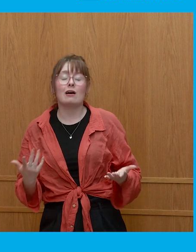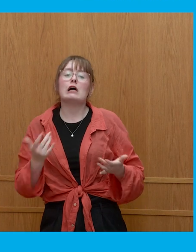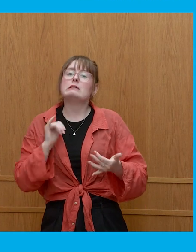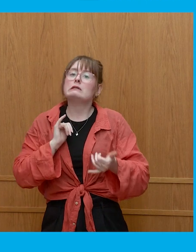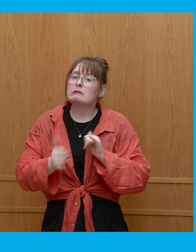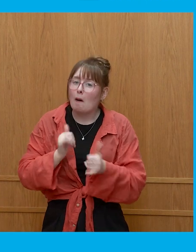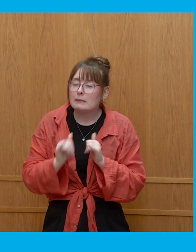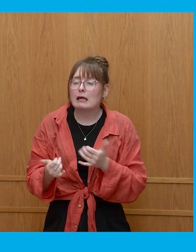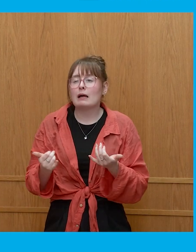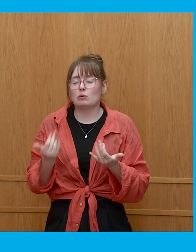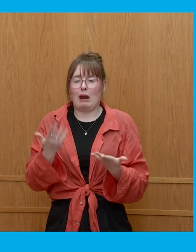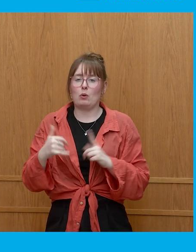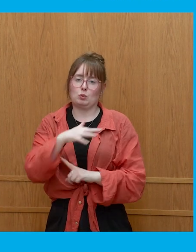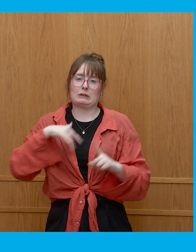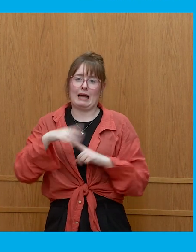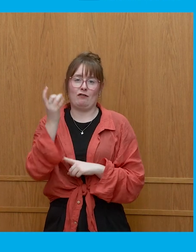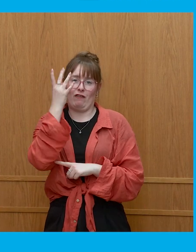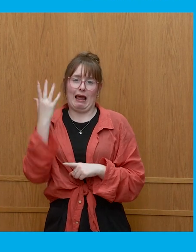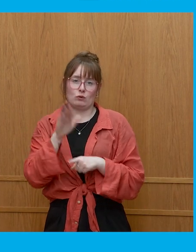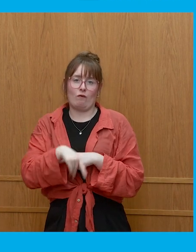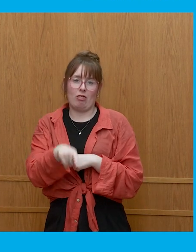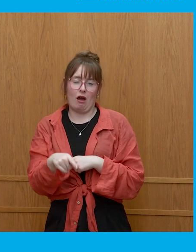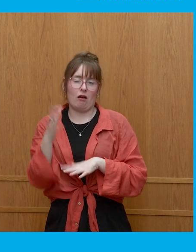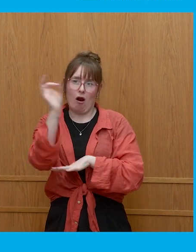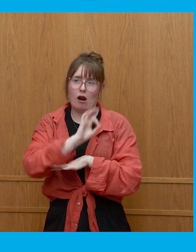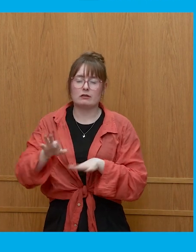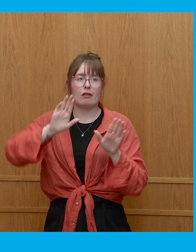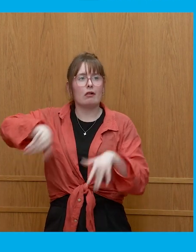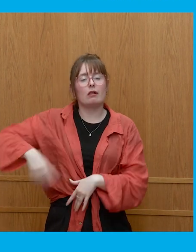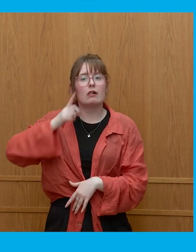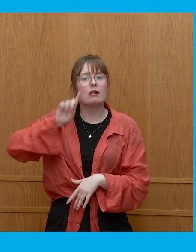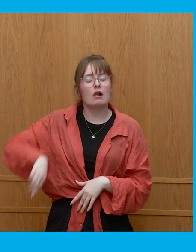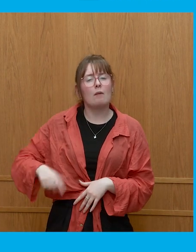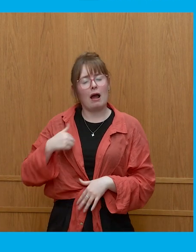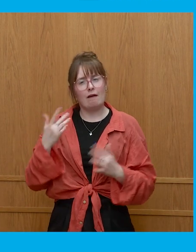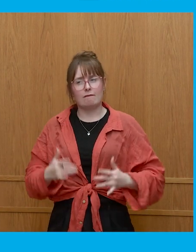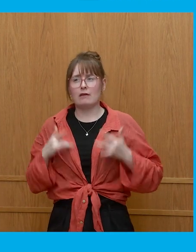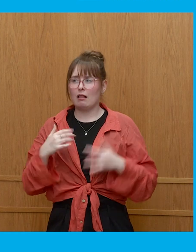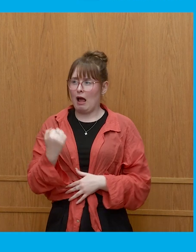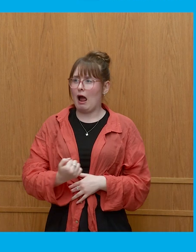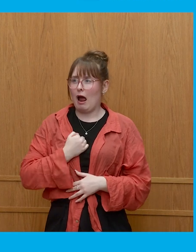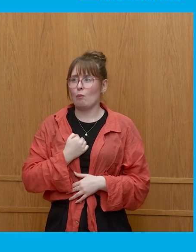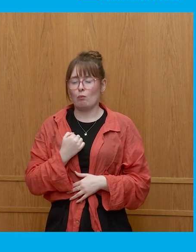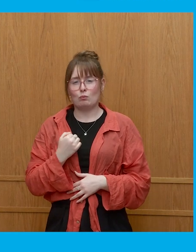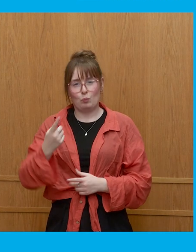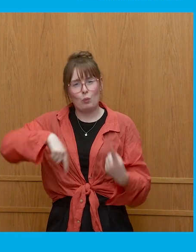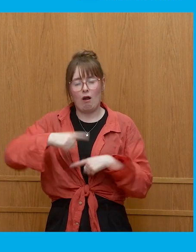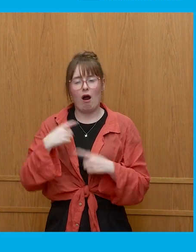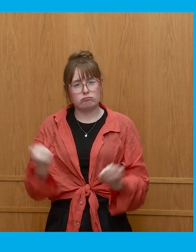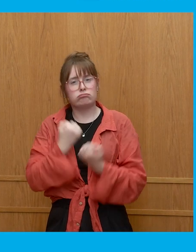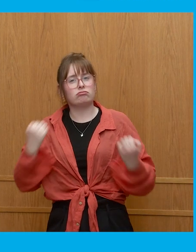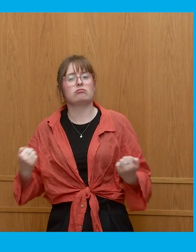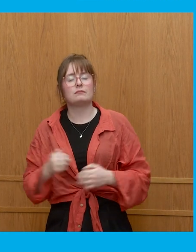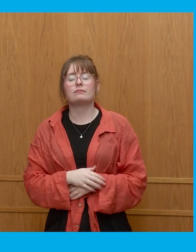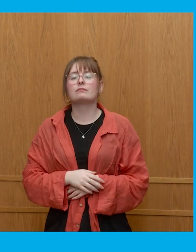sometimes now the society forgets a little about architects, but I believe very much in our category. And for